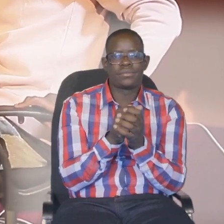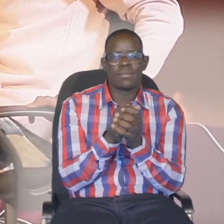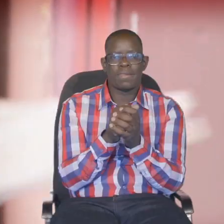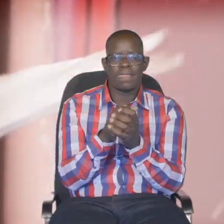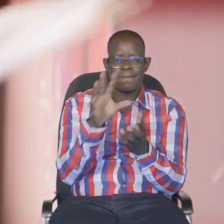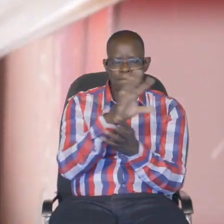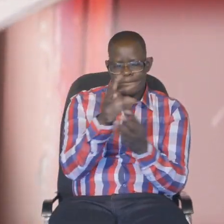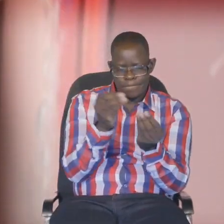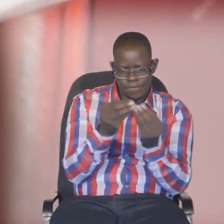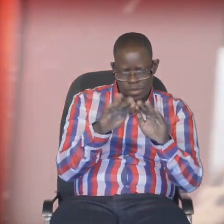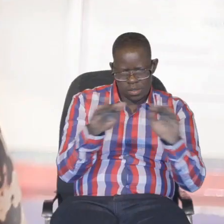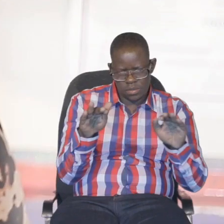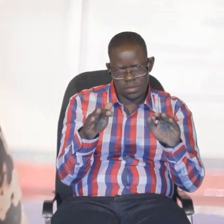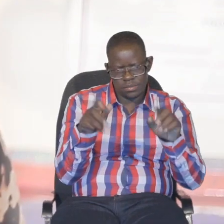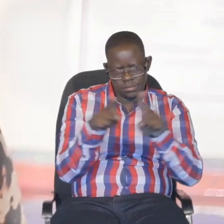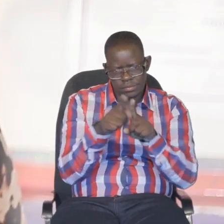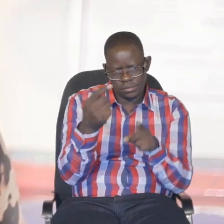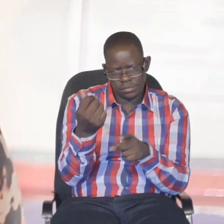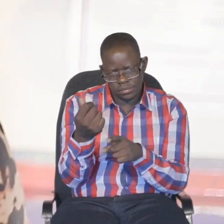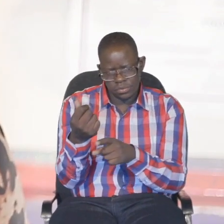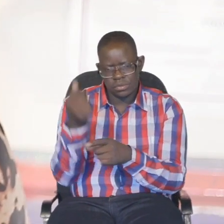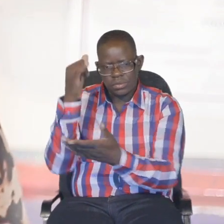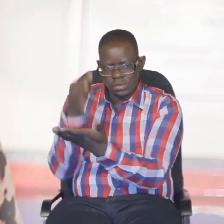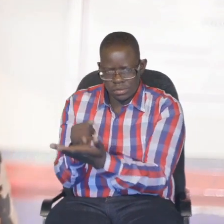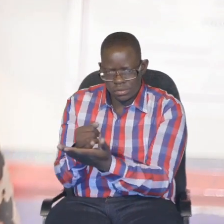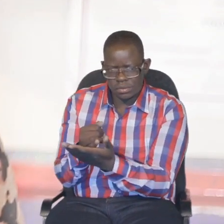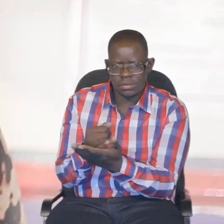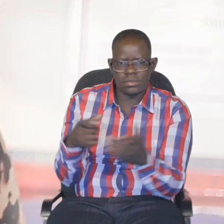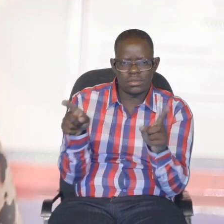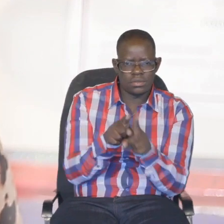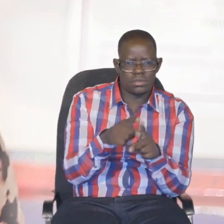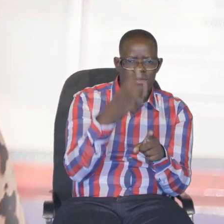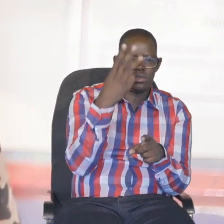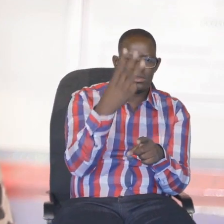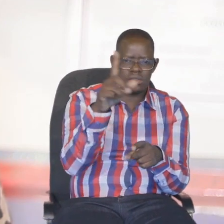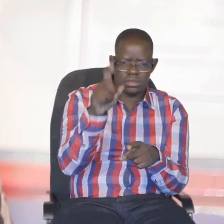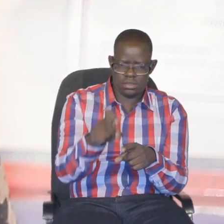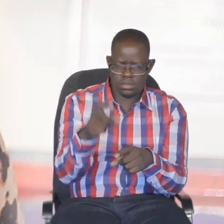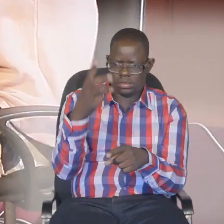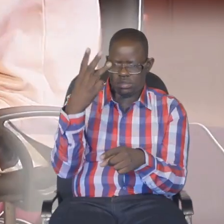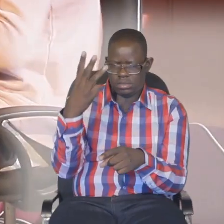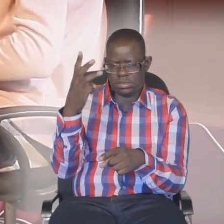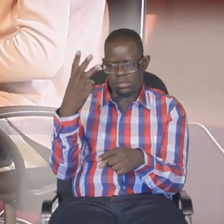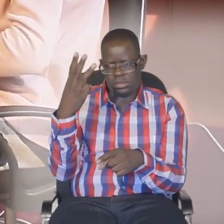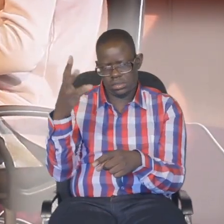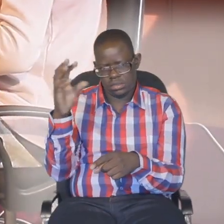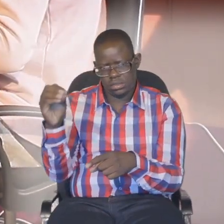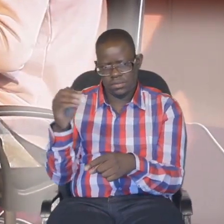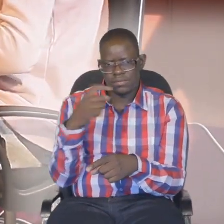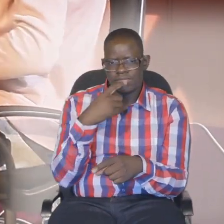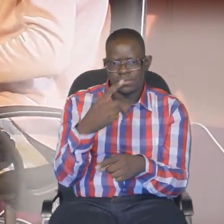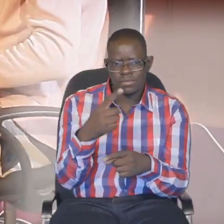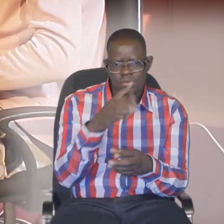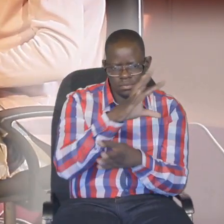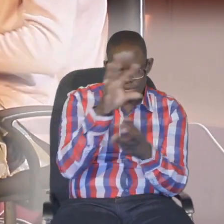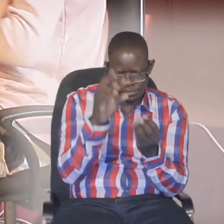the account to give us the amount that the creditors owe you, and in this case is 3,330. Let me summarize what we have done so far